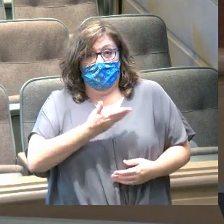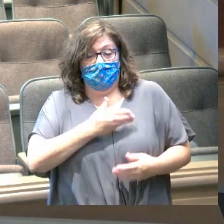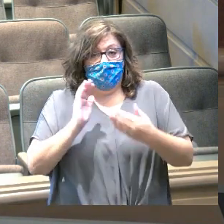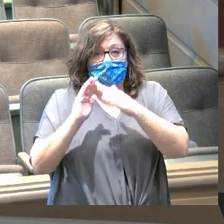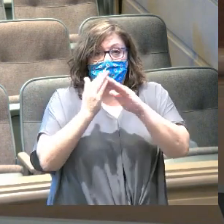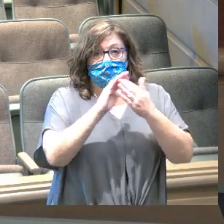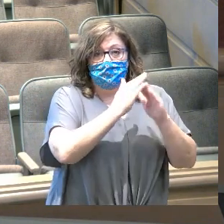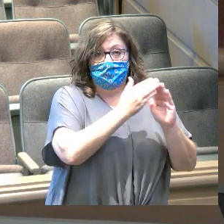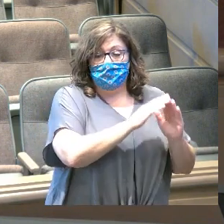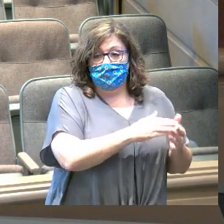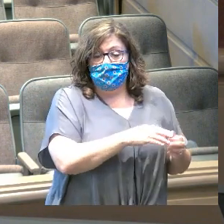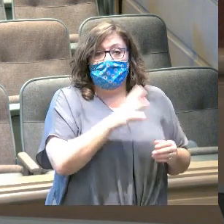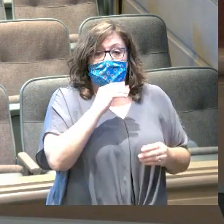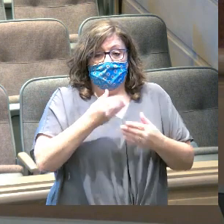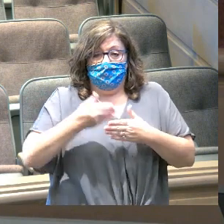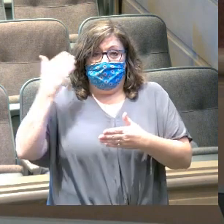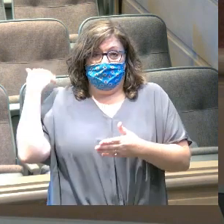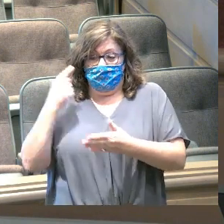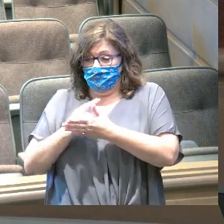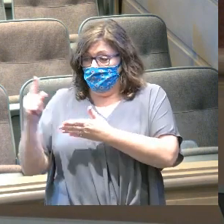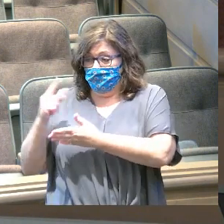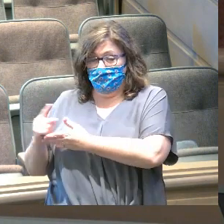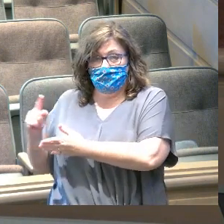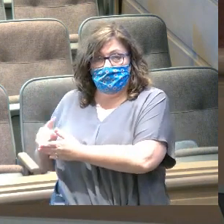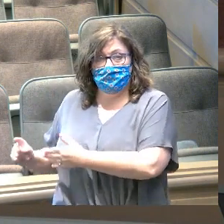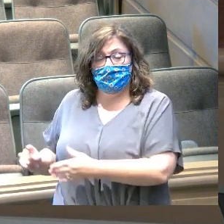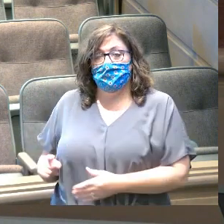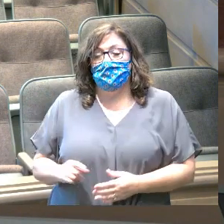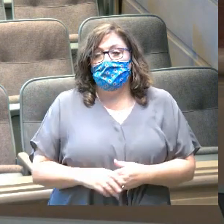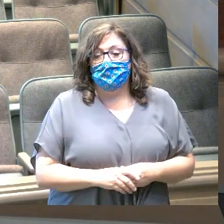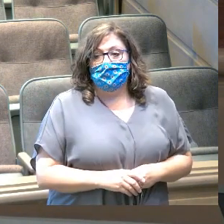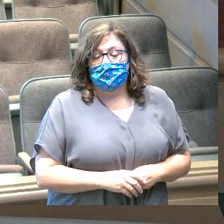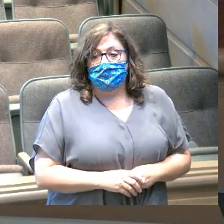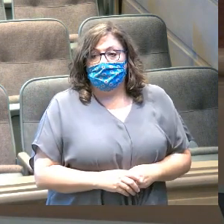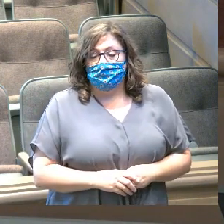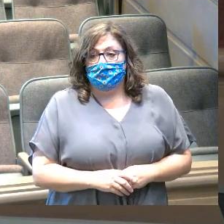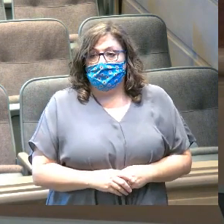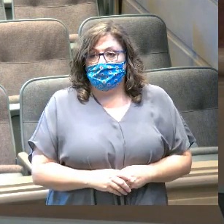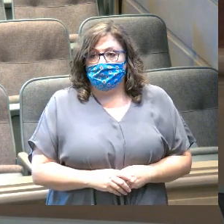in those past several weeks when you literally had